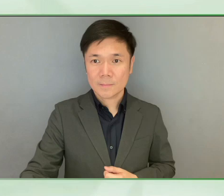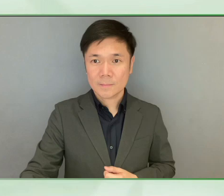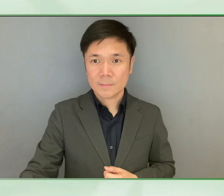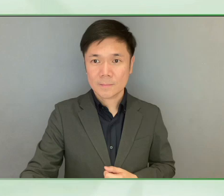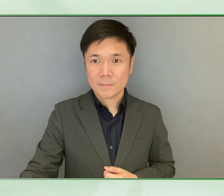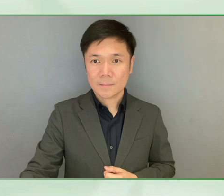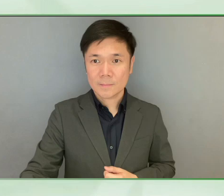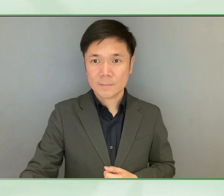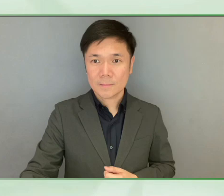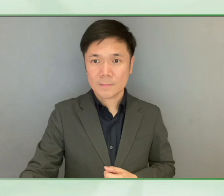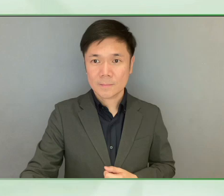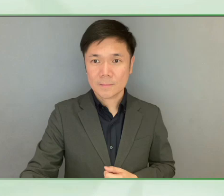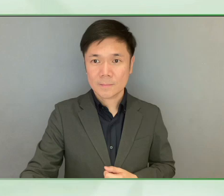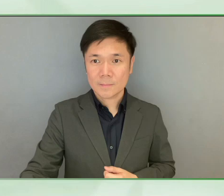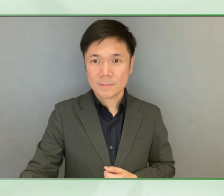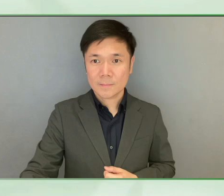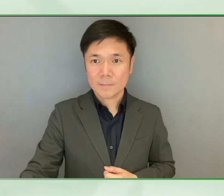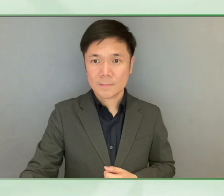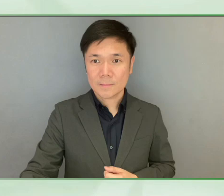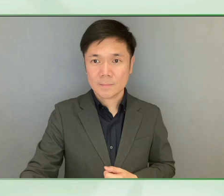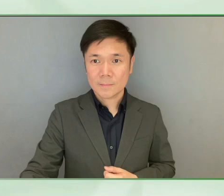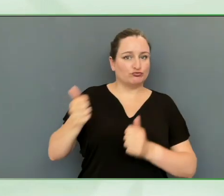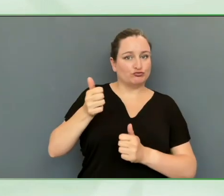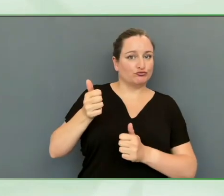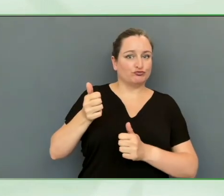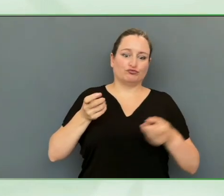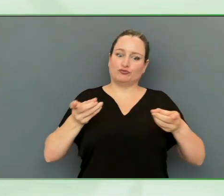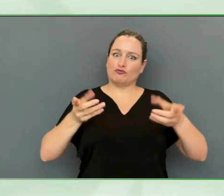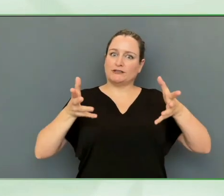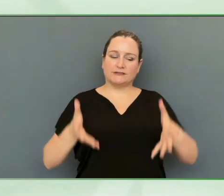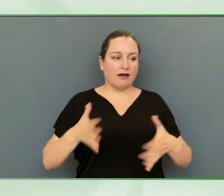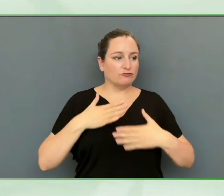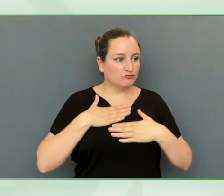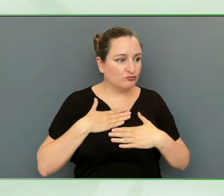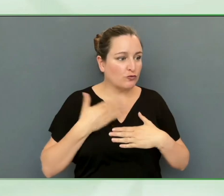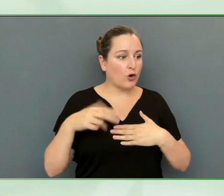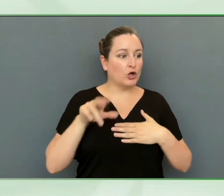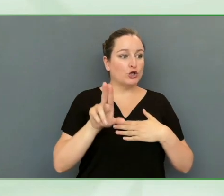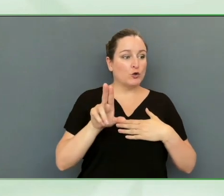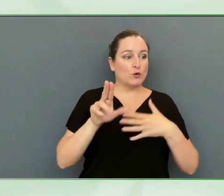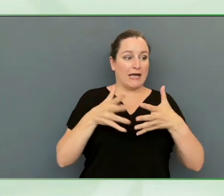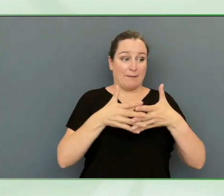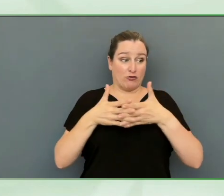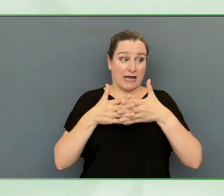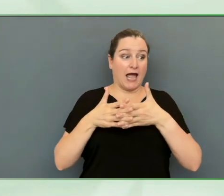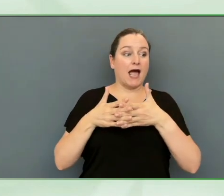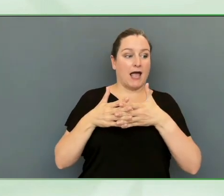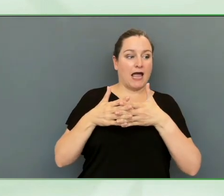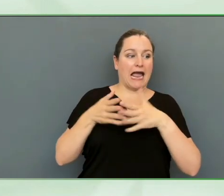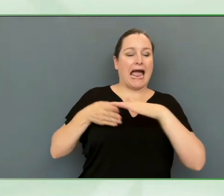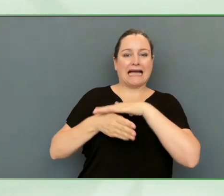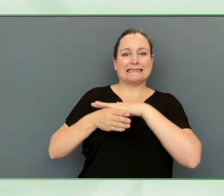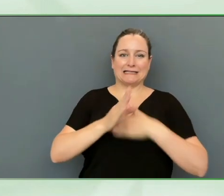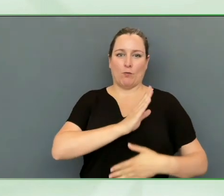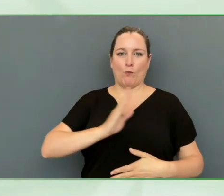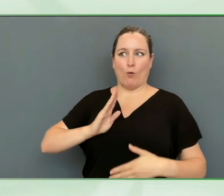Director of the United States Access Board, which is a federal agency based in the U.S. federal government. Thank you for joining us